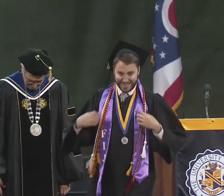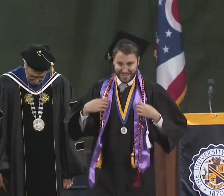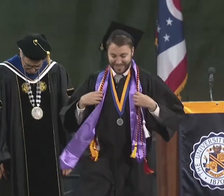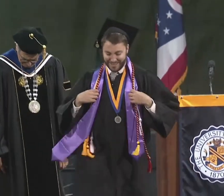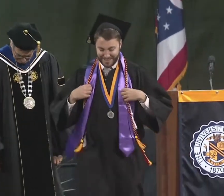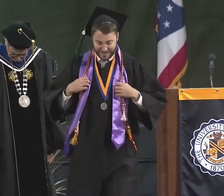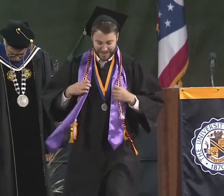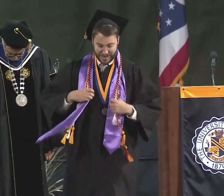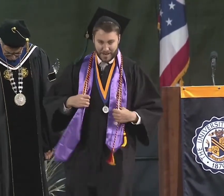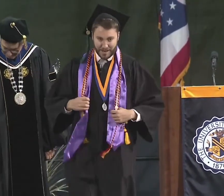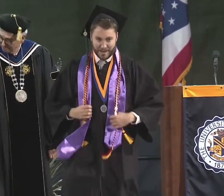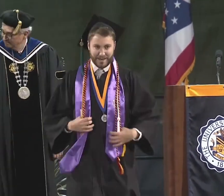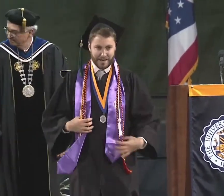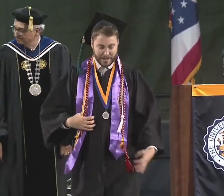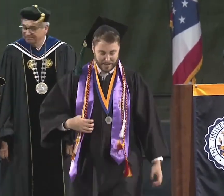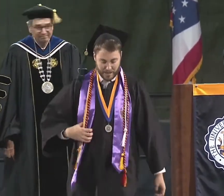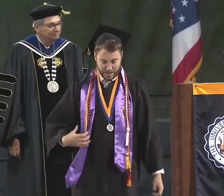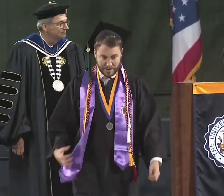Sultan Abayer Zeza.